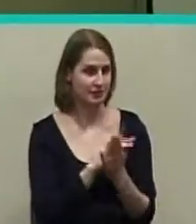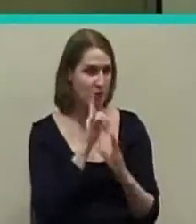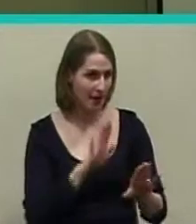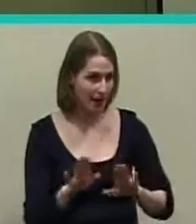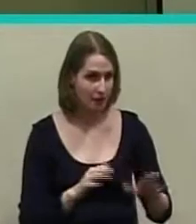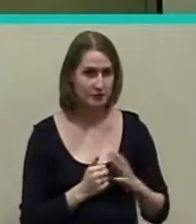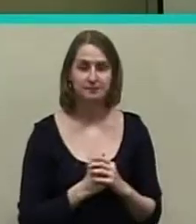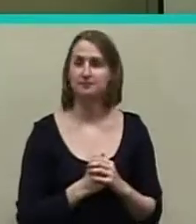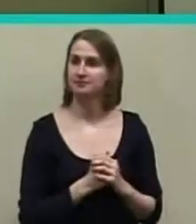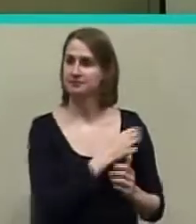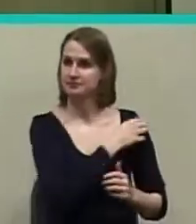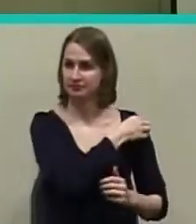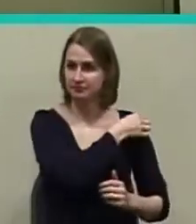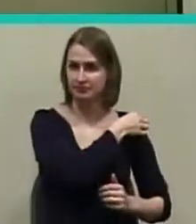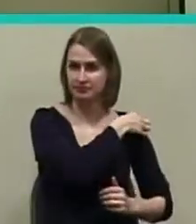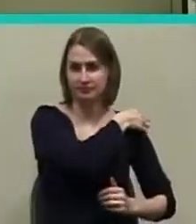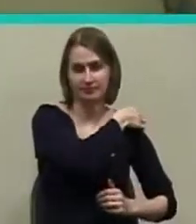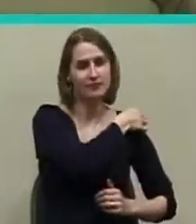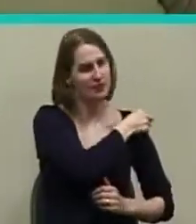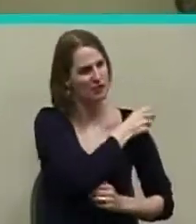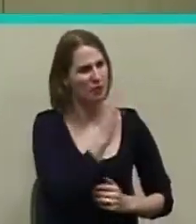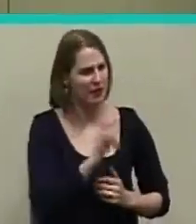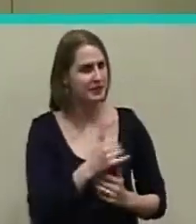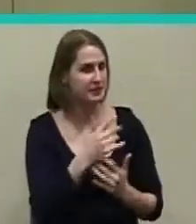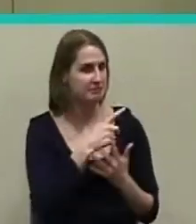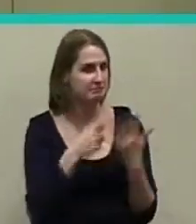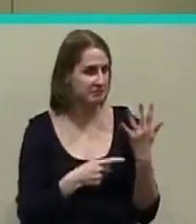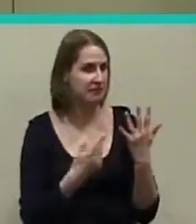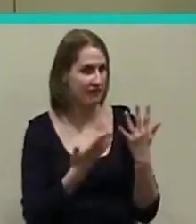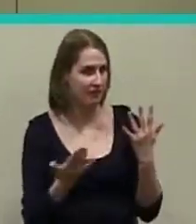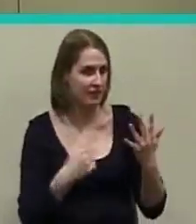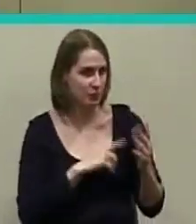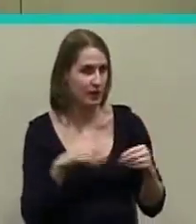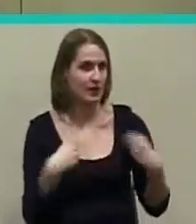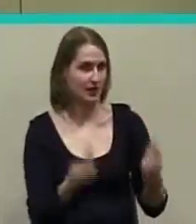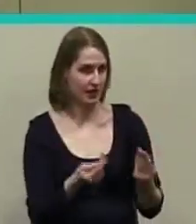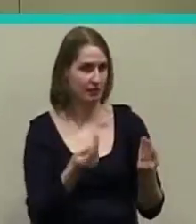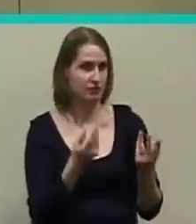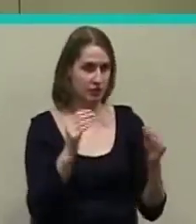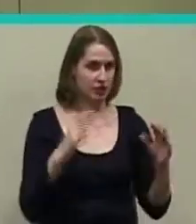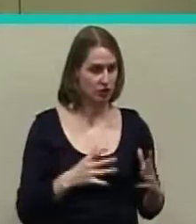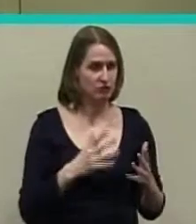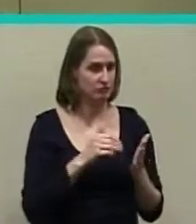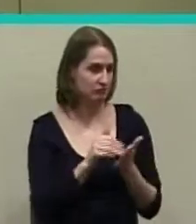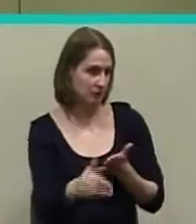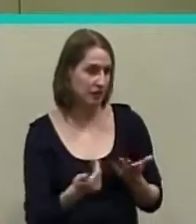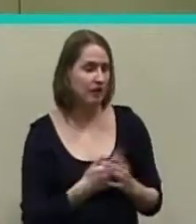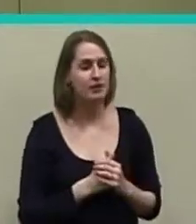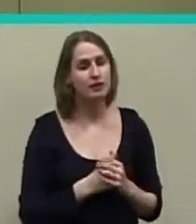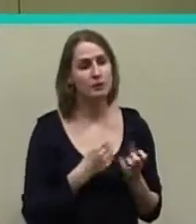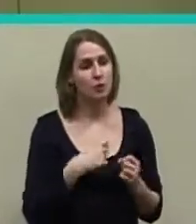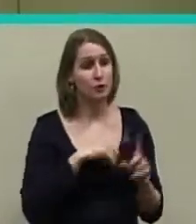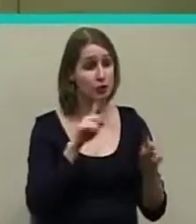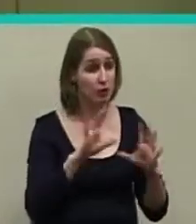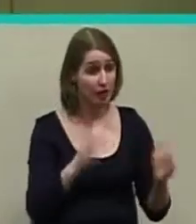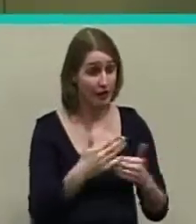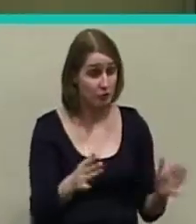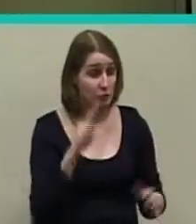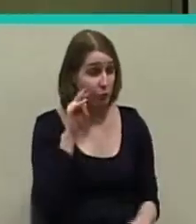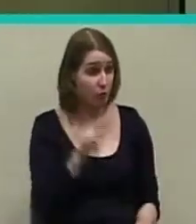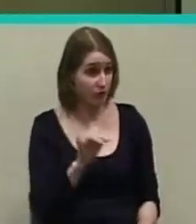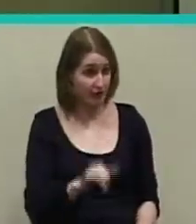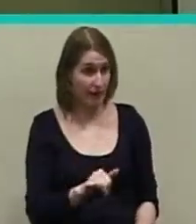behavior, okay. And those are the 5 things we give as teachers pretty frequently. We'll go into classrooms and we'll look at this. This is